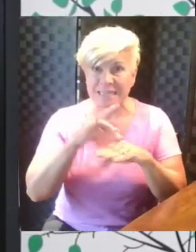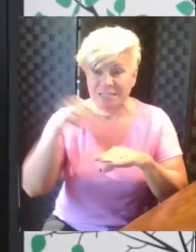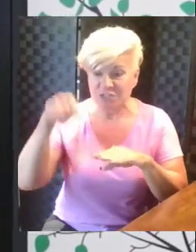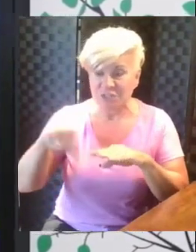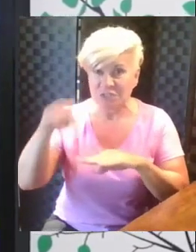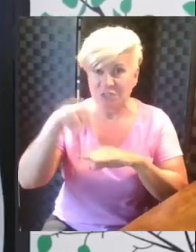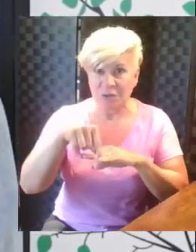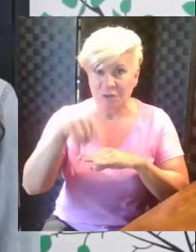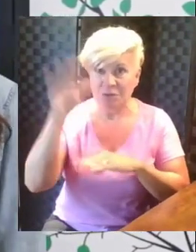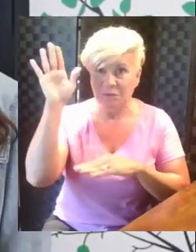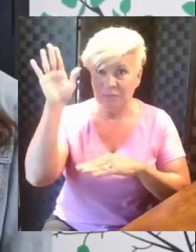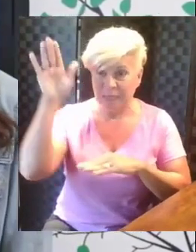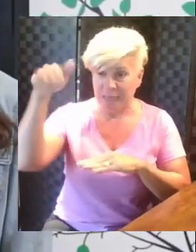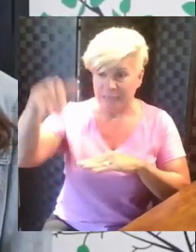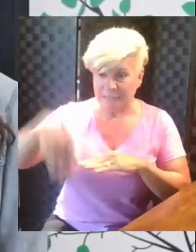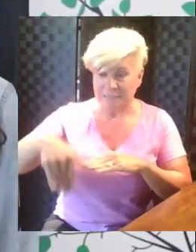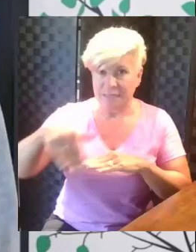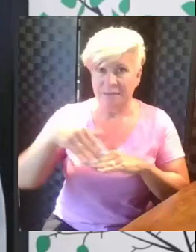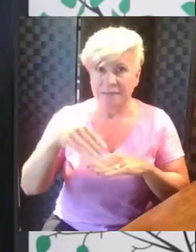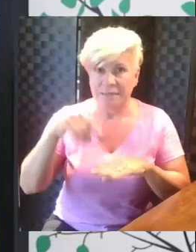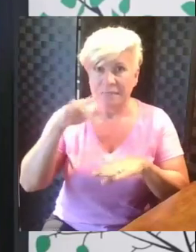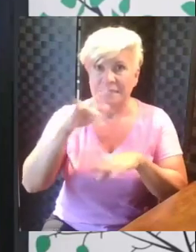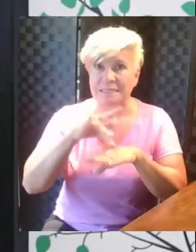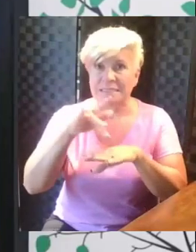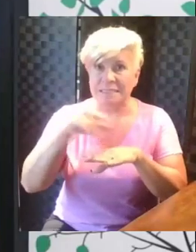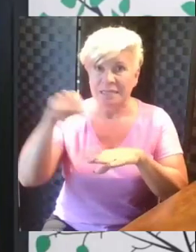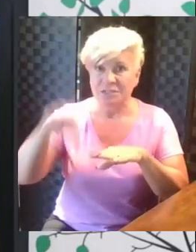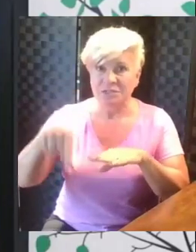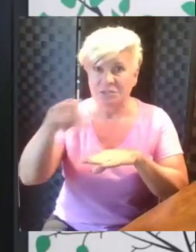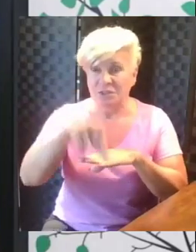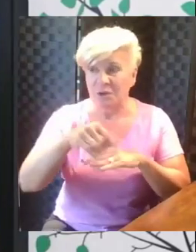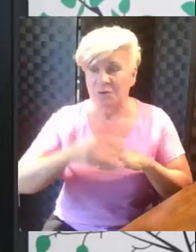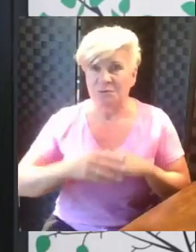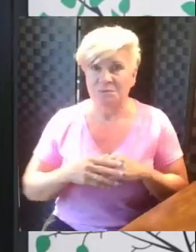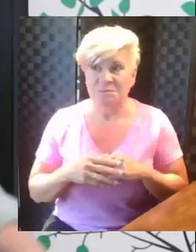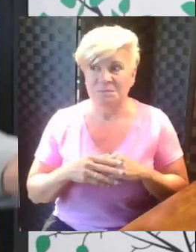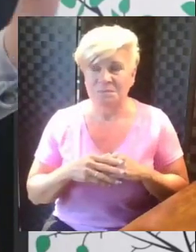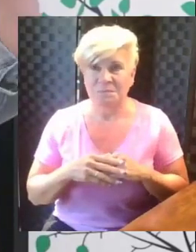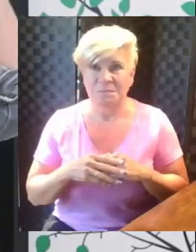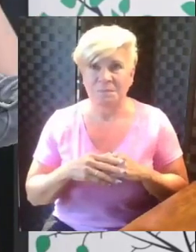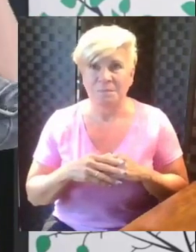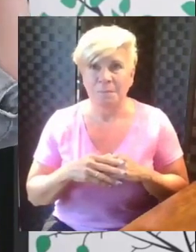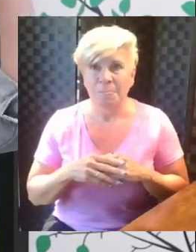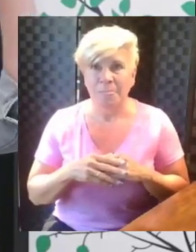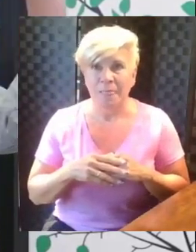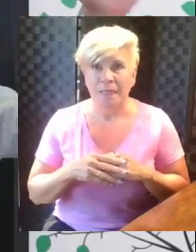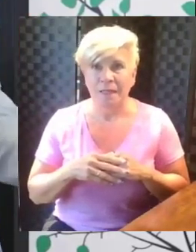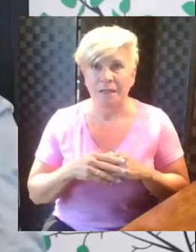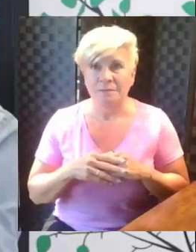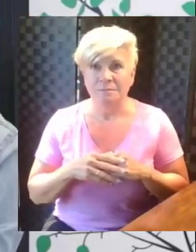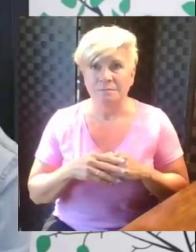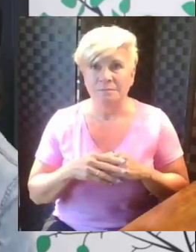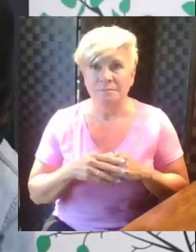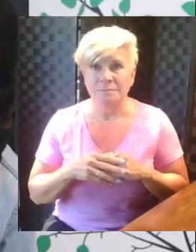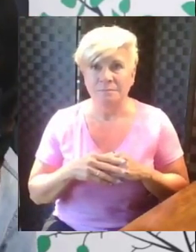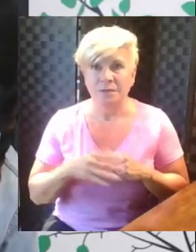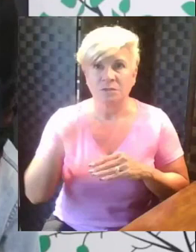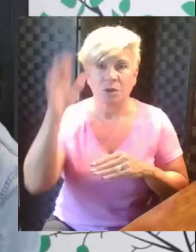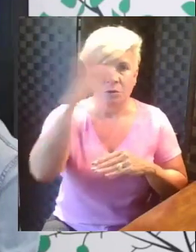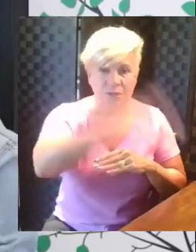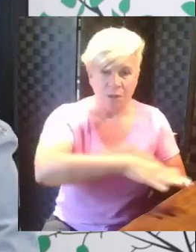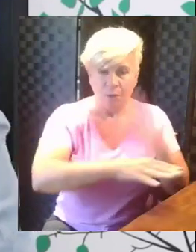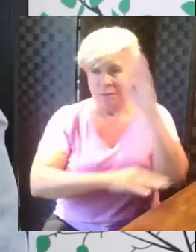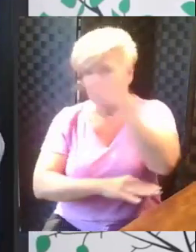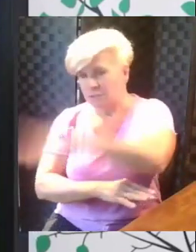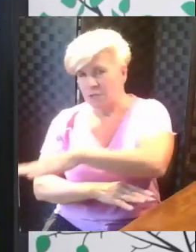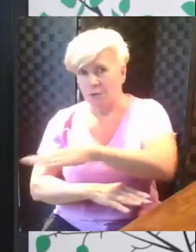our toe. So you're going to take one hand and you're going to tap your opposite toe, and you're going to take your other hand and you're going to tap your